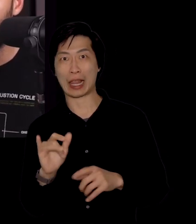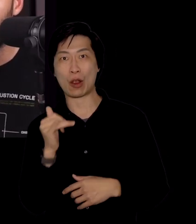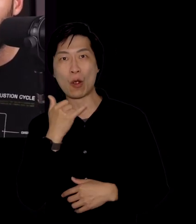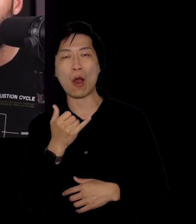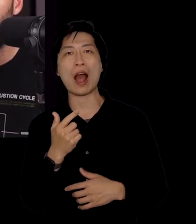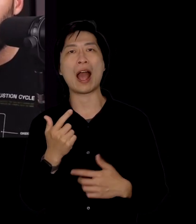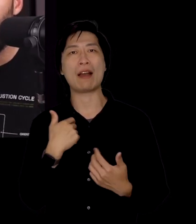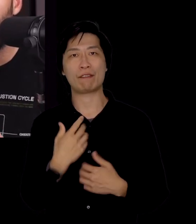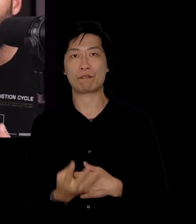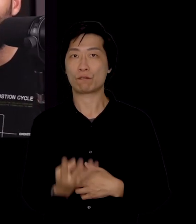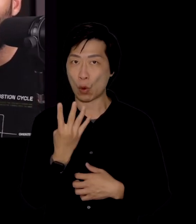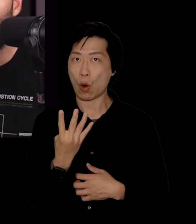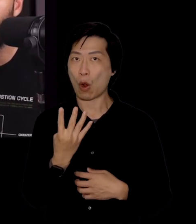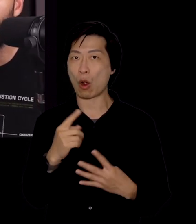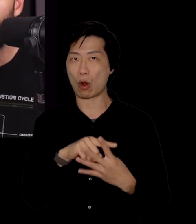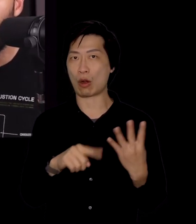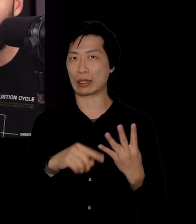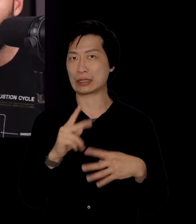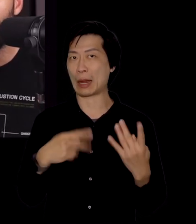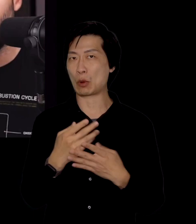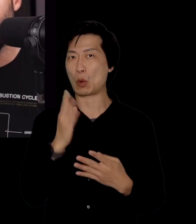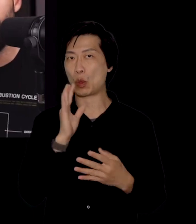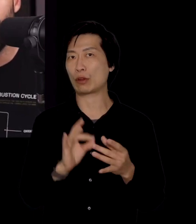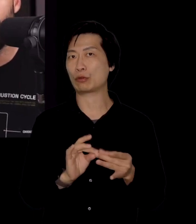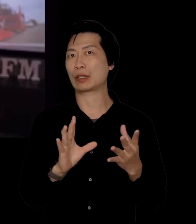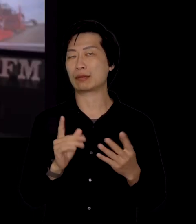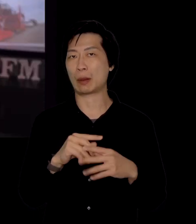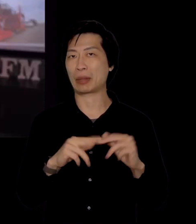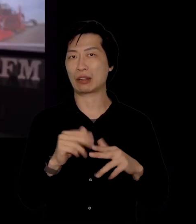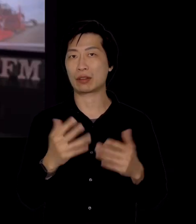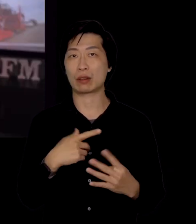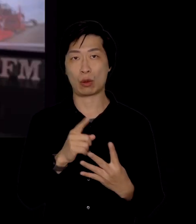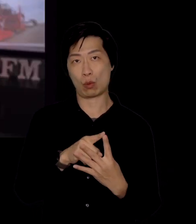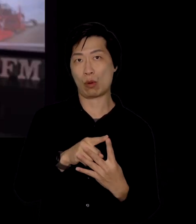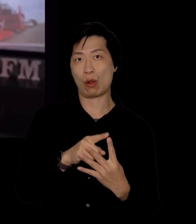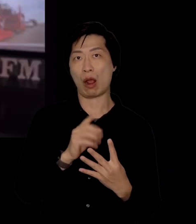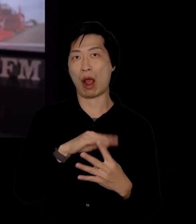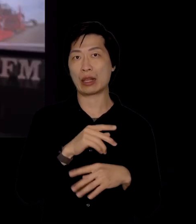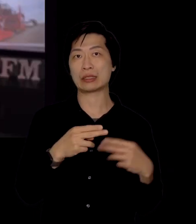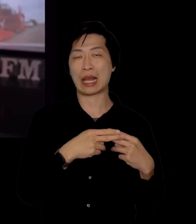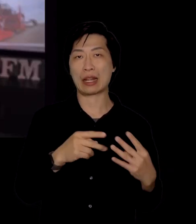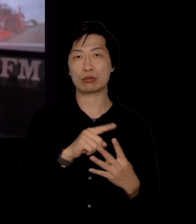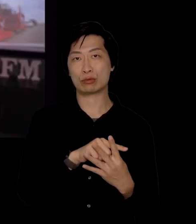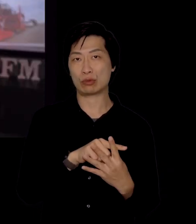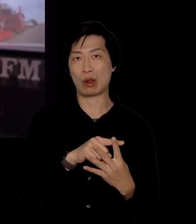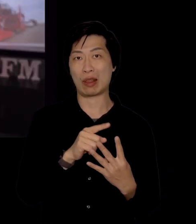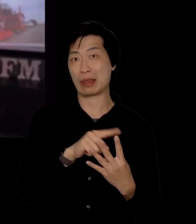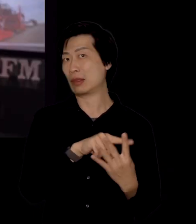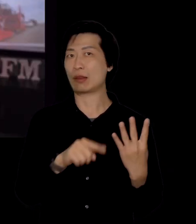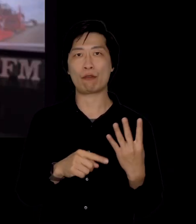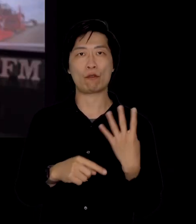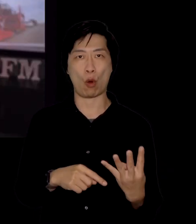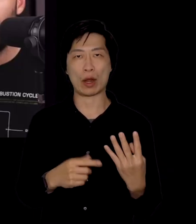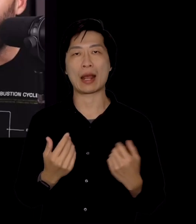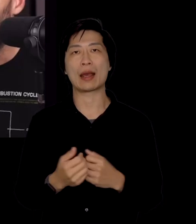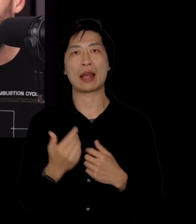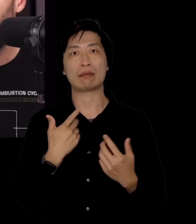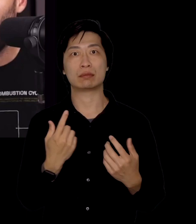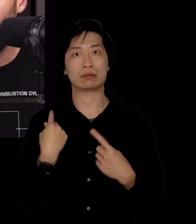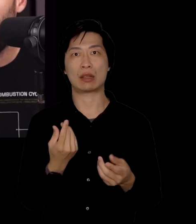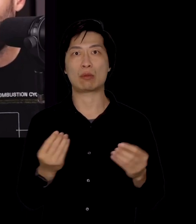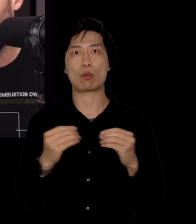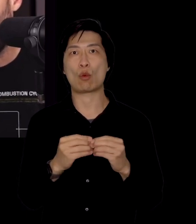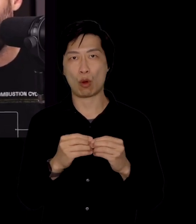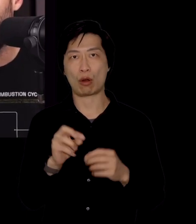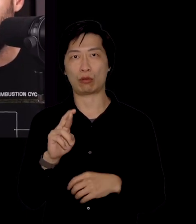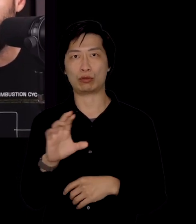that Tesla had 4 RC candidates already built. So they went from 1 candidate on the slides to having 4. And since then,